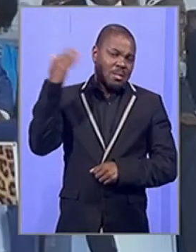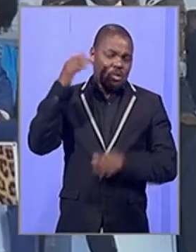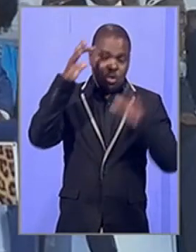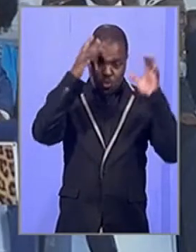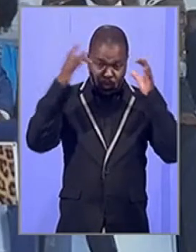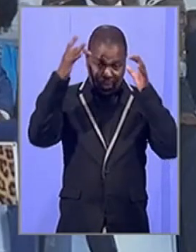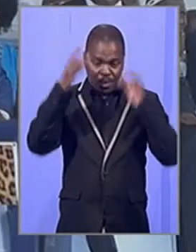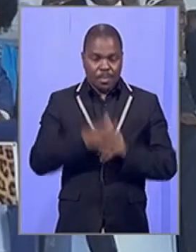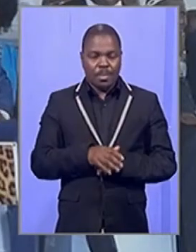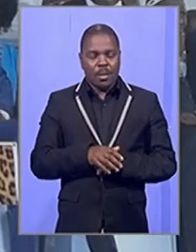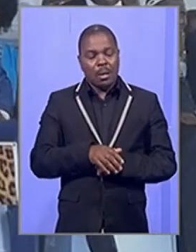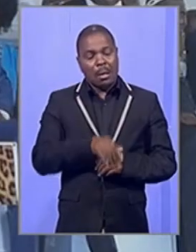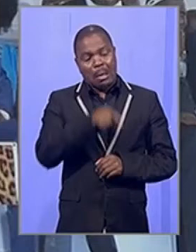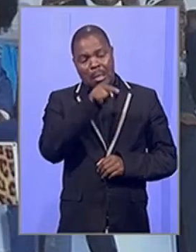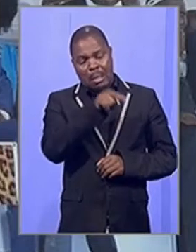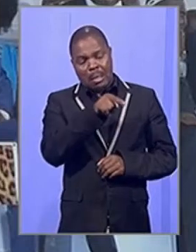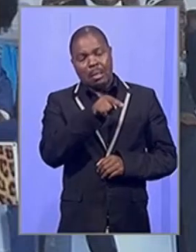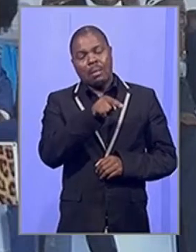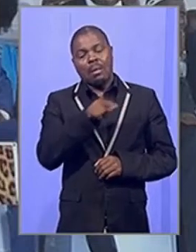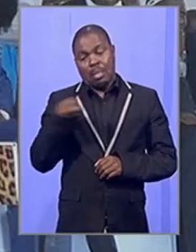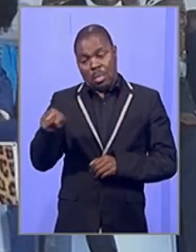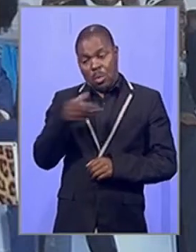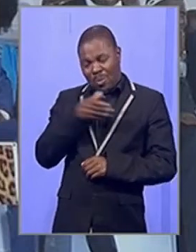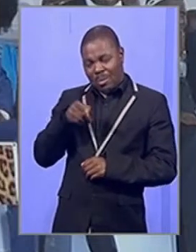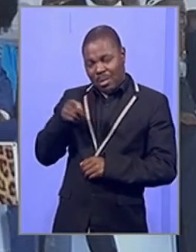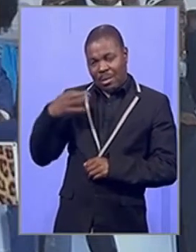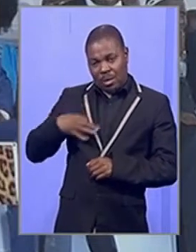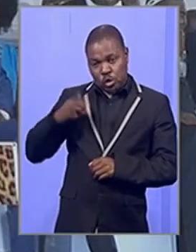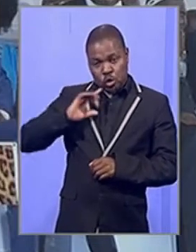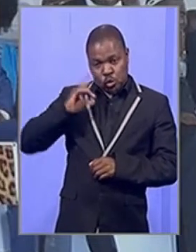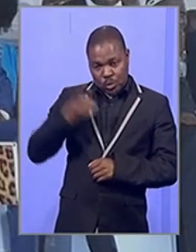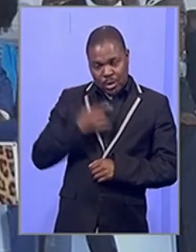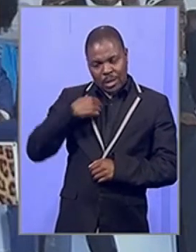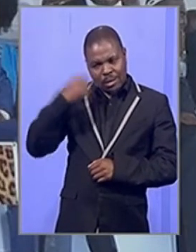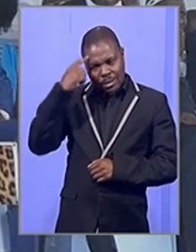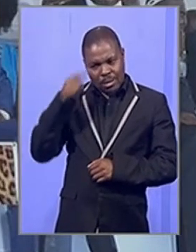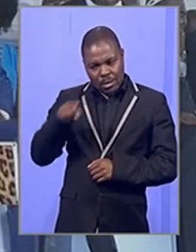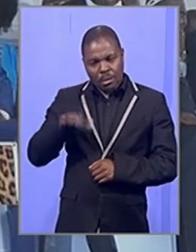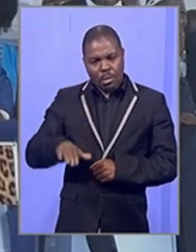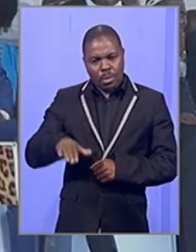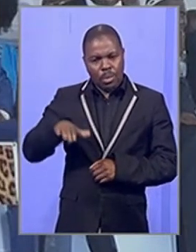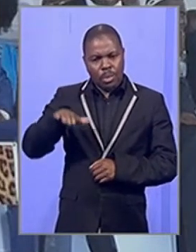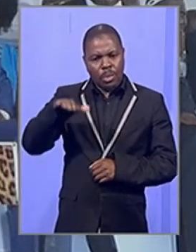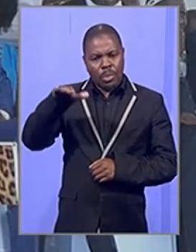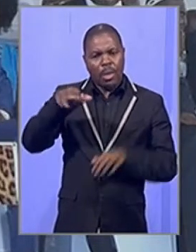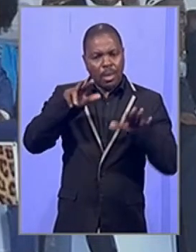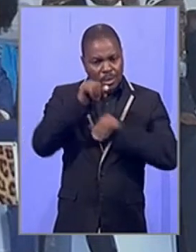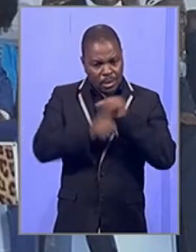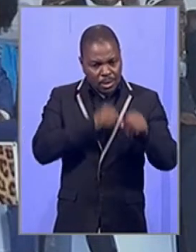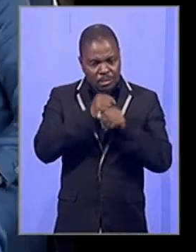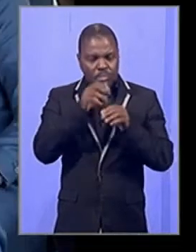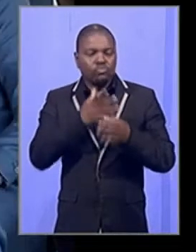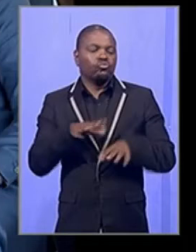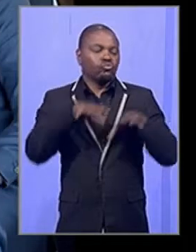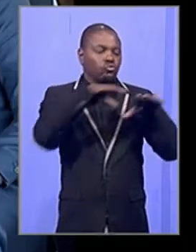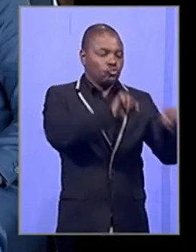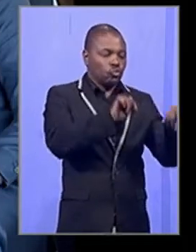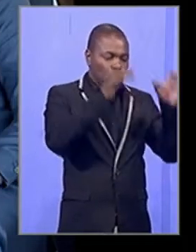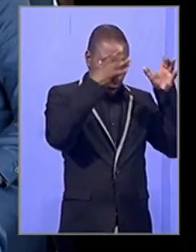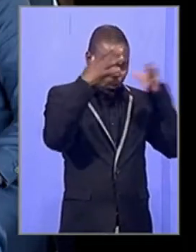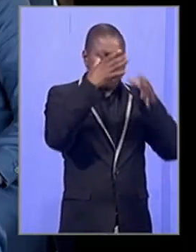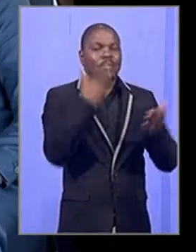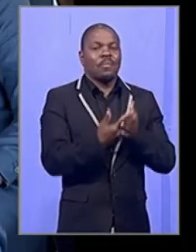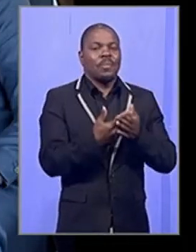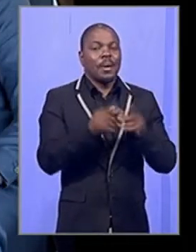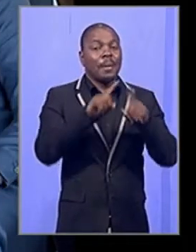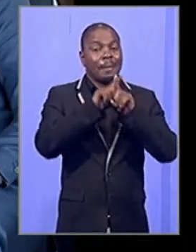Masalanabo ba beilwe leihlo gore o tla hlatlama mmagwe ge a sena go tšwa mahlalagading a na le mengwaga e lesomeseswai.